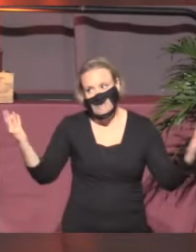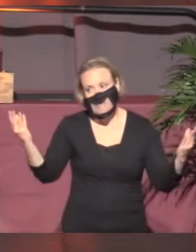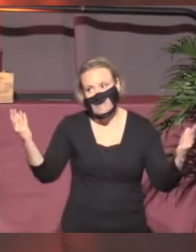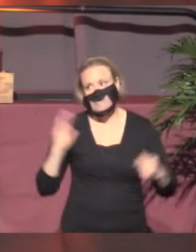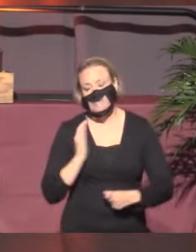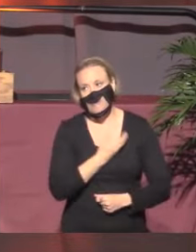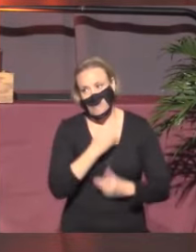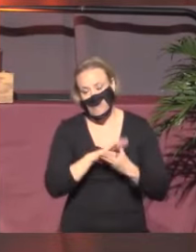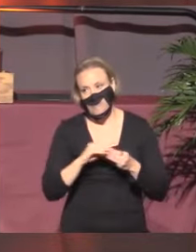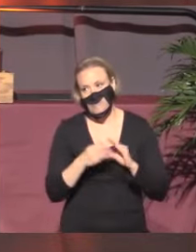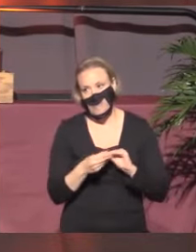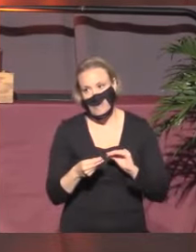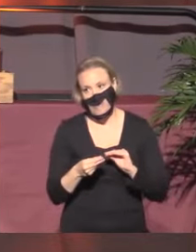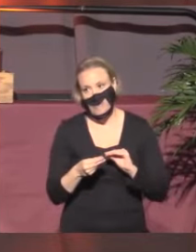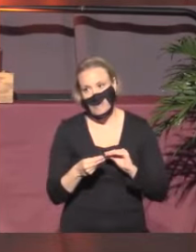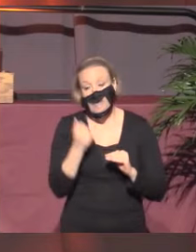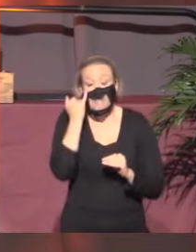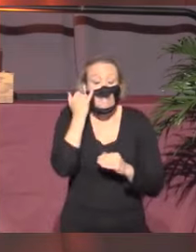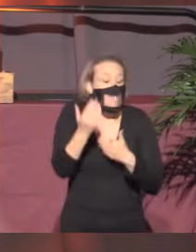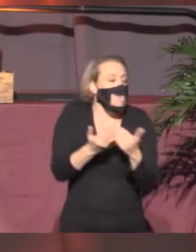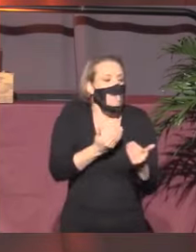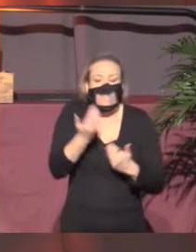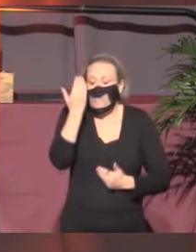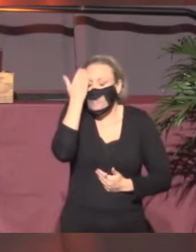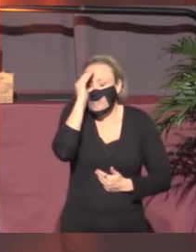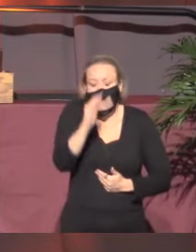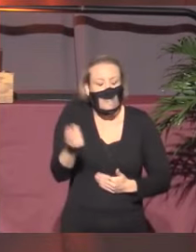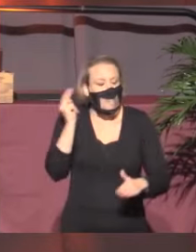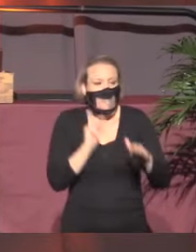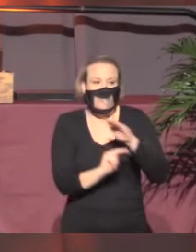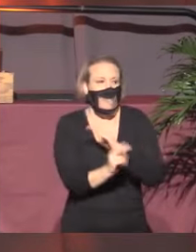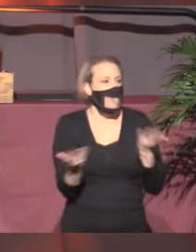never truly know what the next chapter will be.